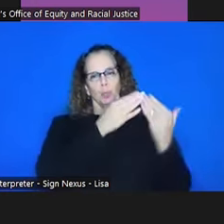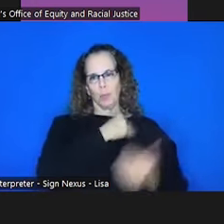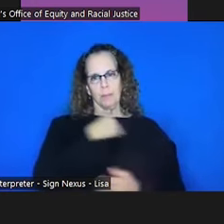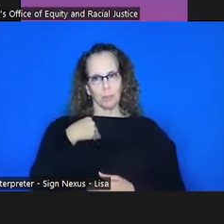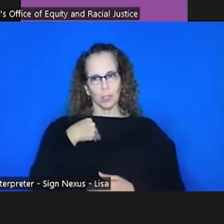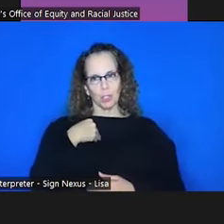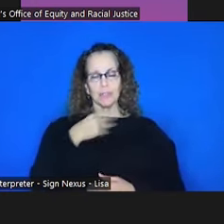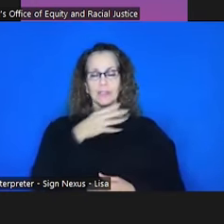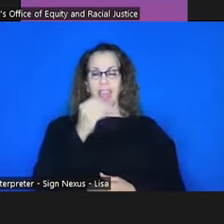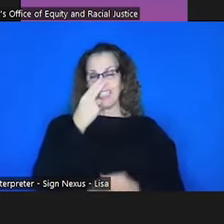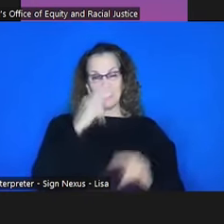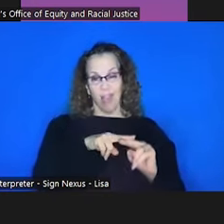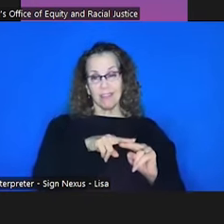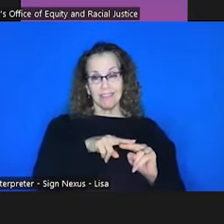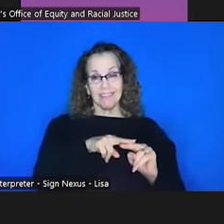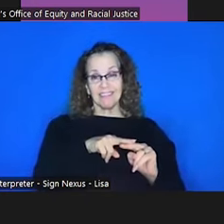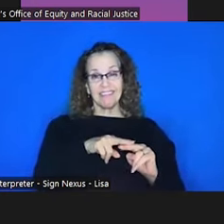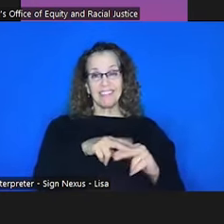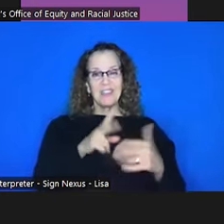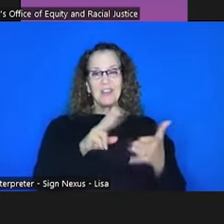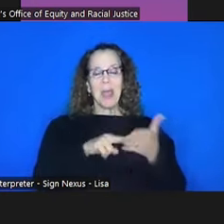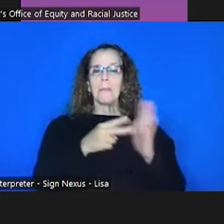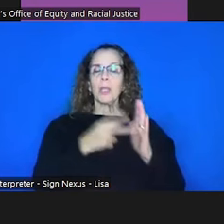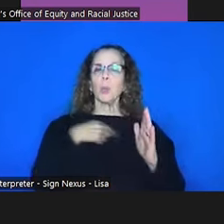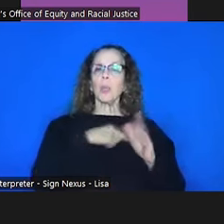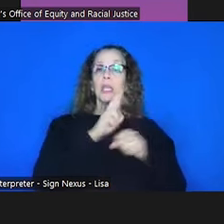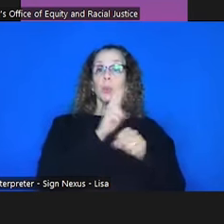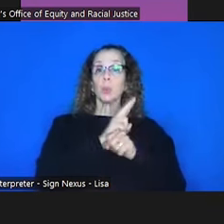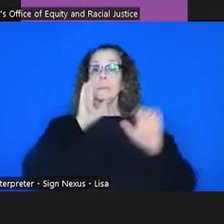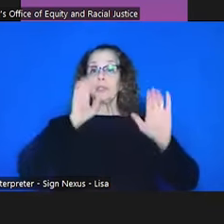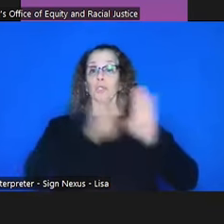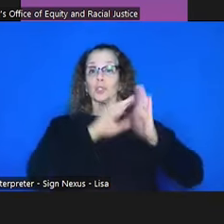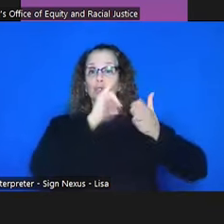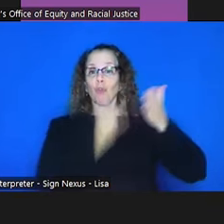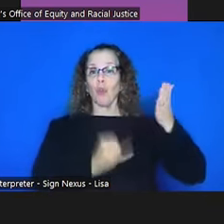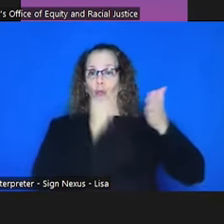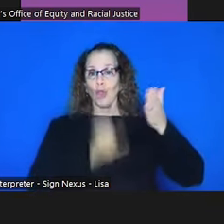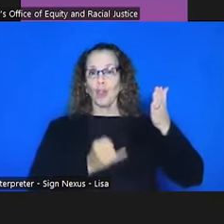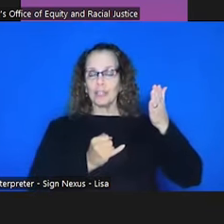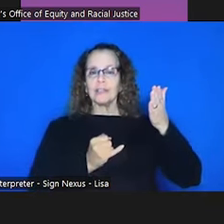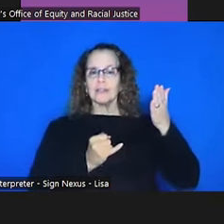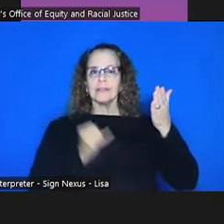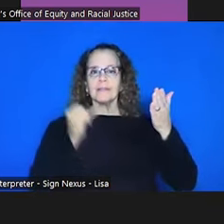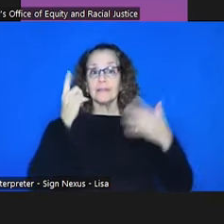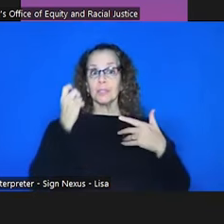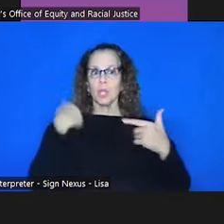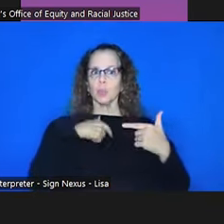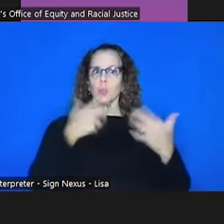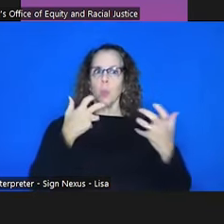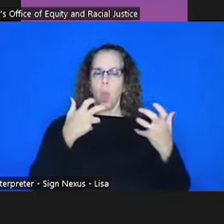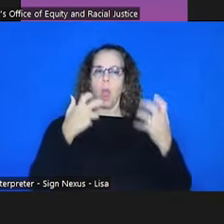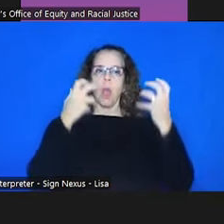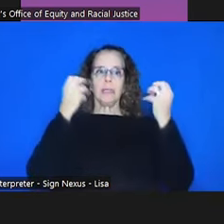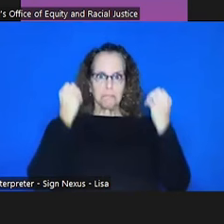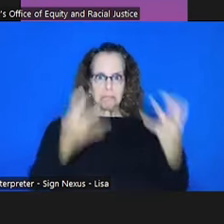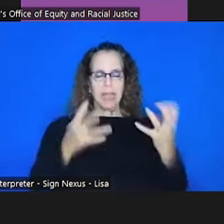it's also fun in the sense that, you know, we use illustrations because we want to have as many TGNCMB community members, you know, be